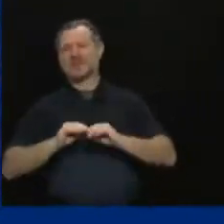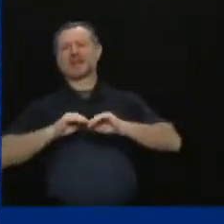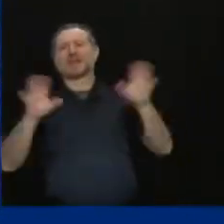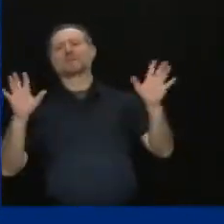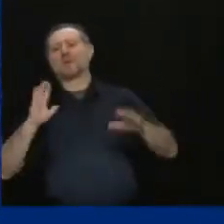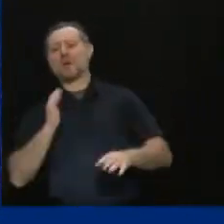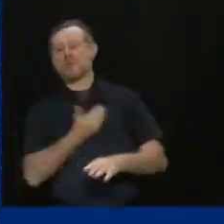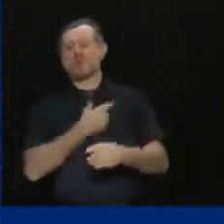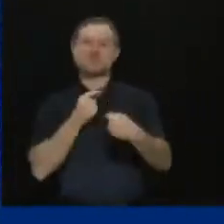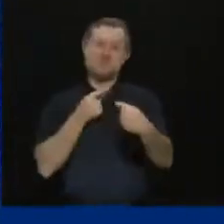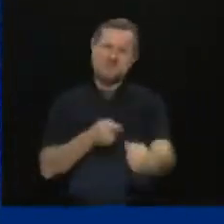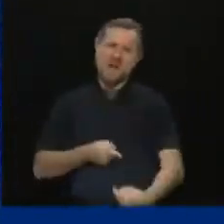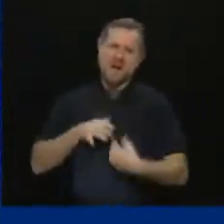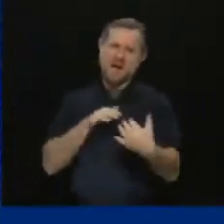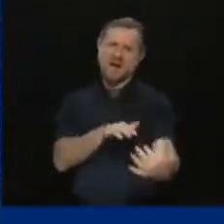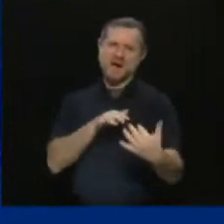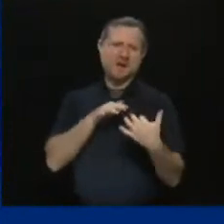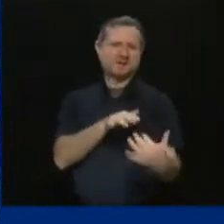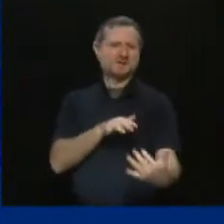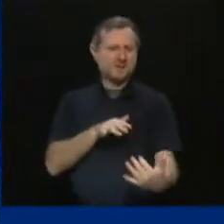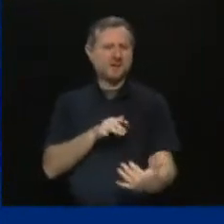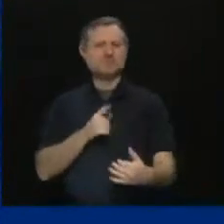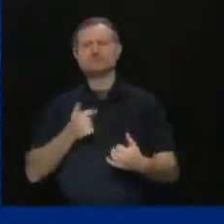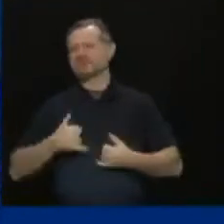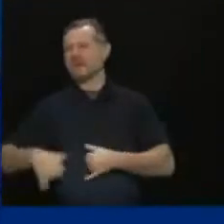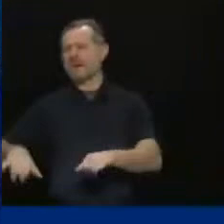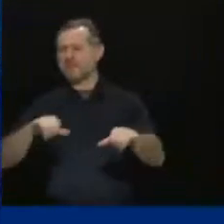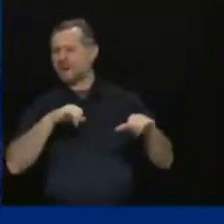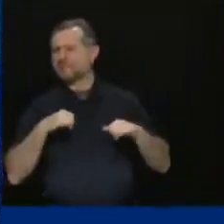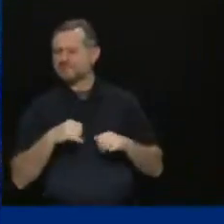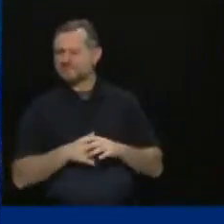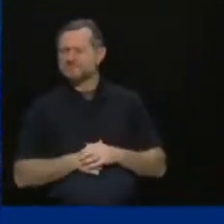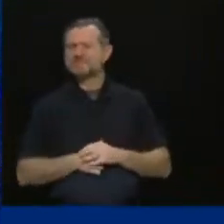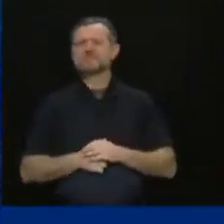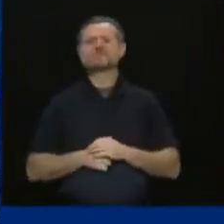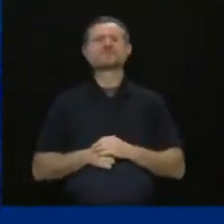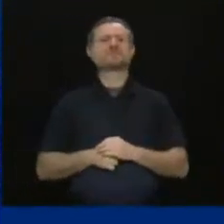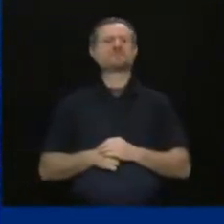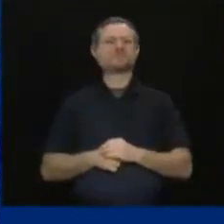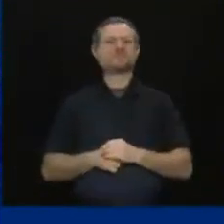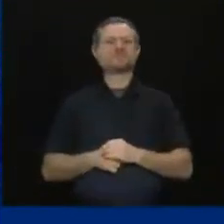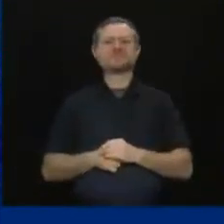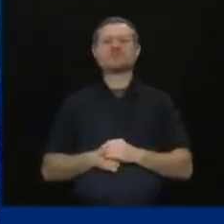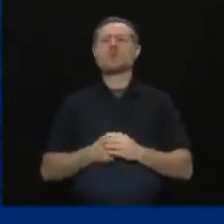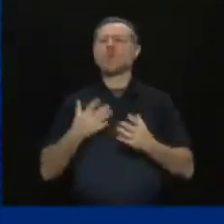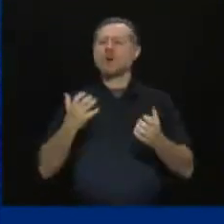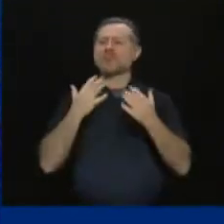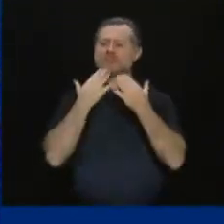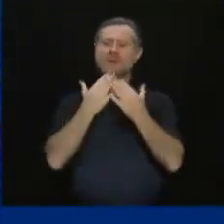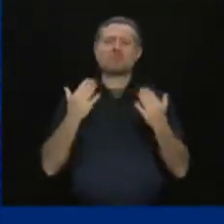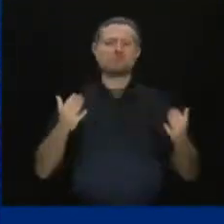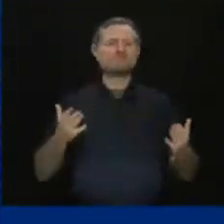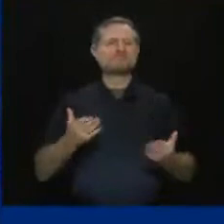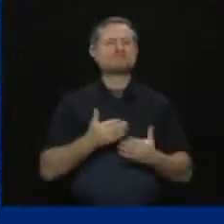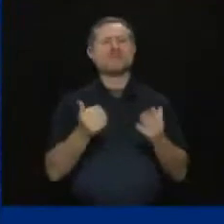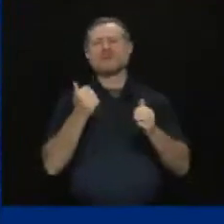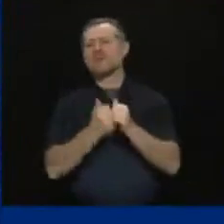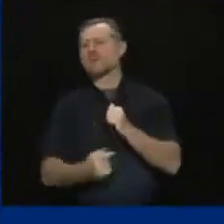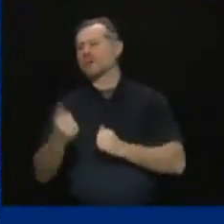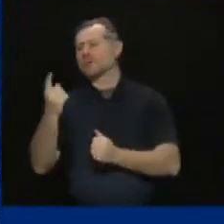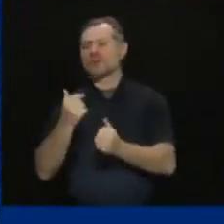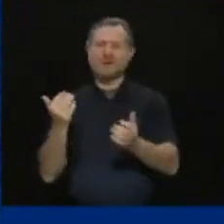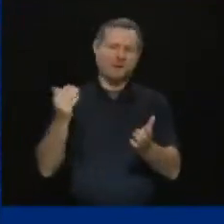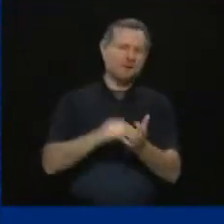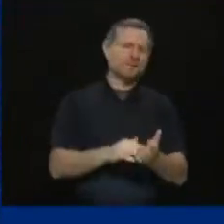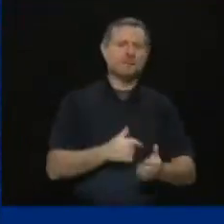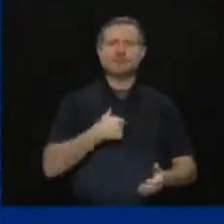shared, and some of us have to speak first. And so I want to thank everyone again. I know I went over my minute, but I want to